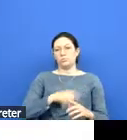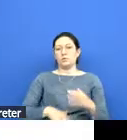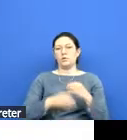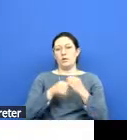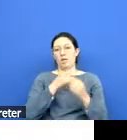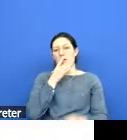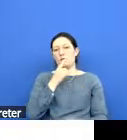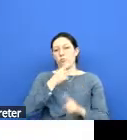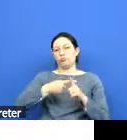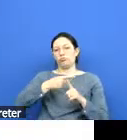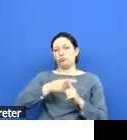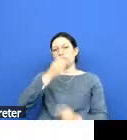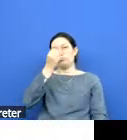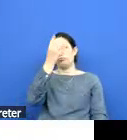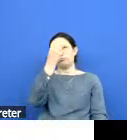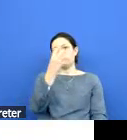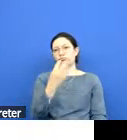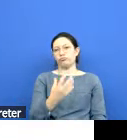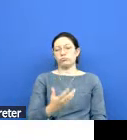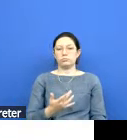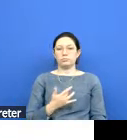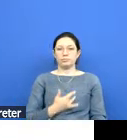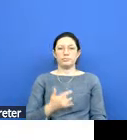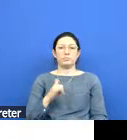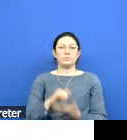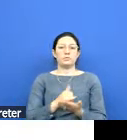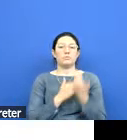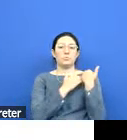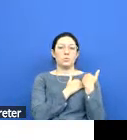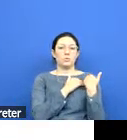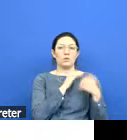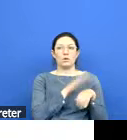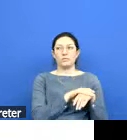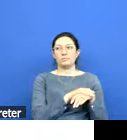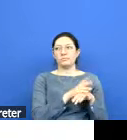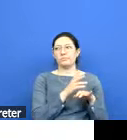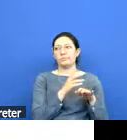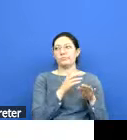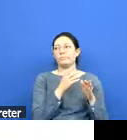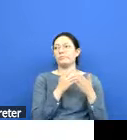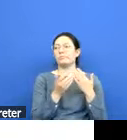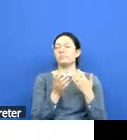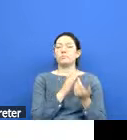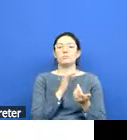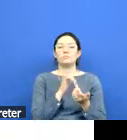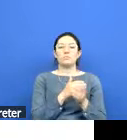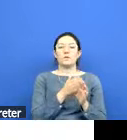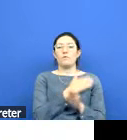typically what would happen is that would probably be put as a burden on whenever the former Delphi